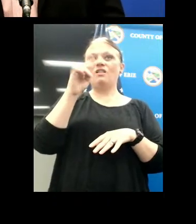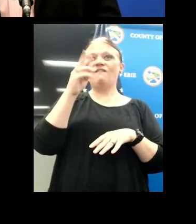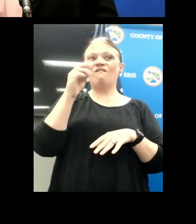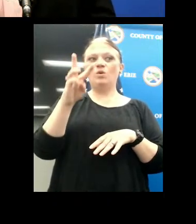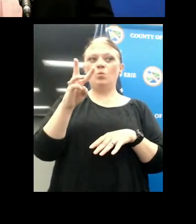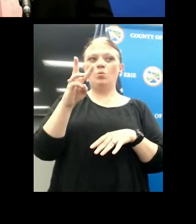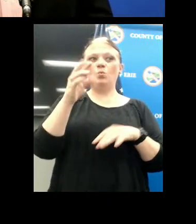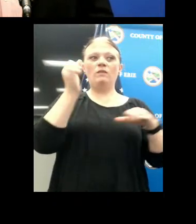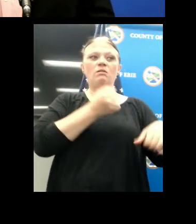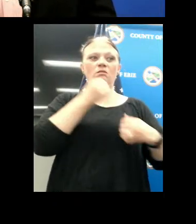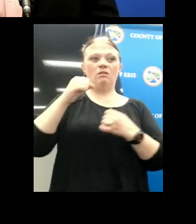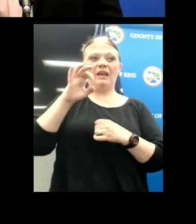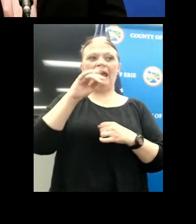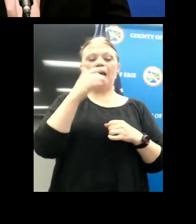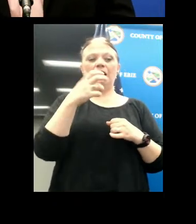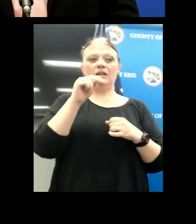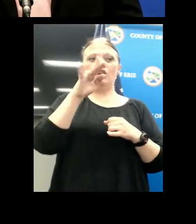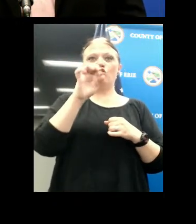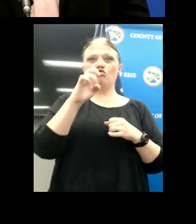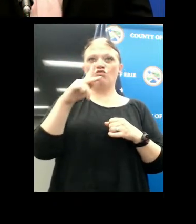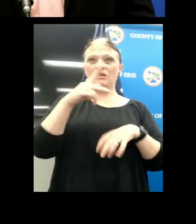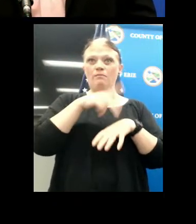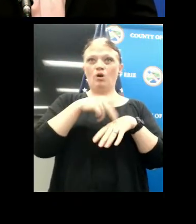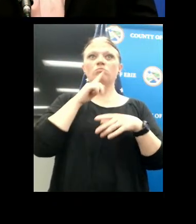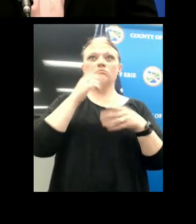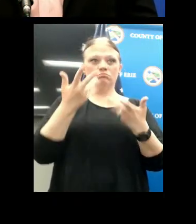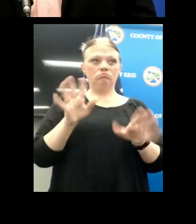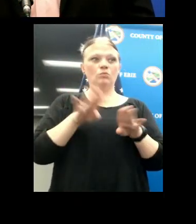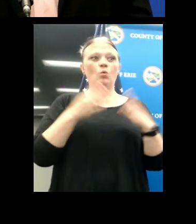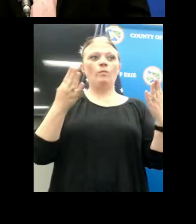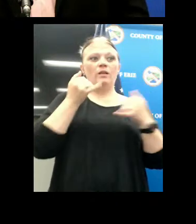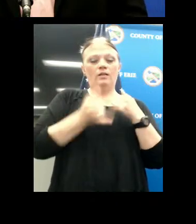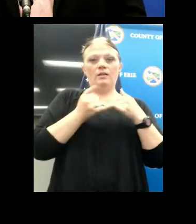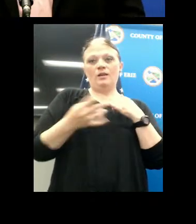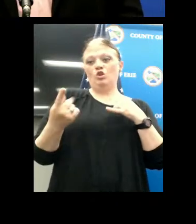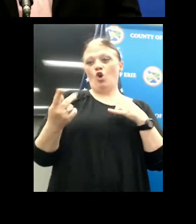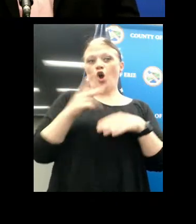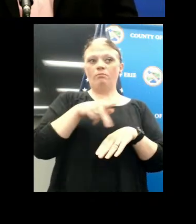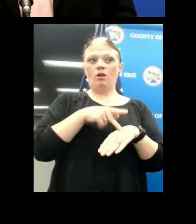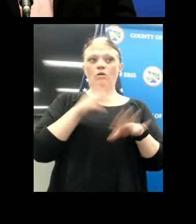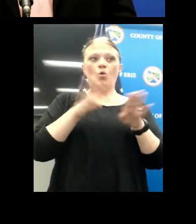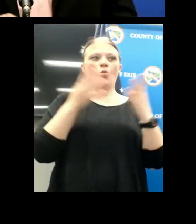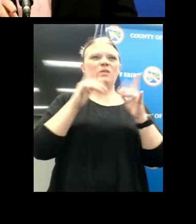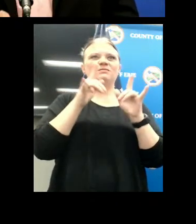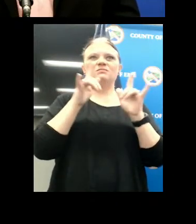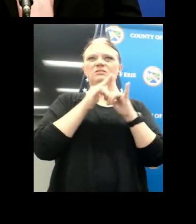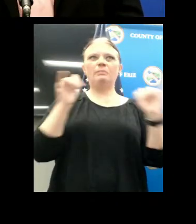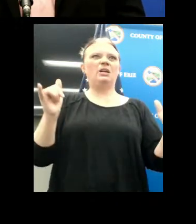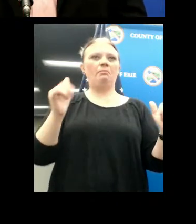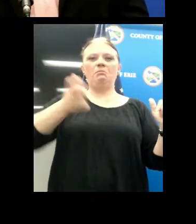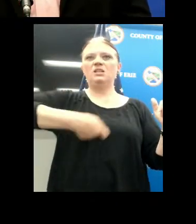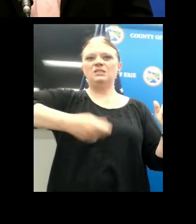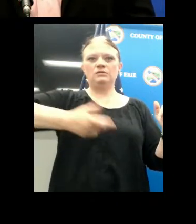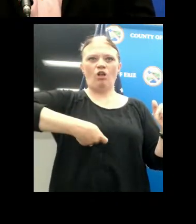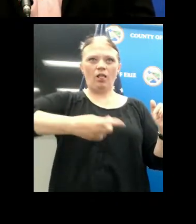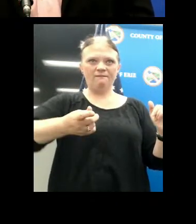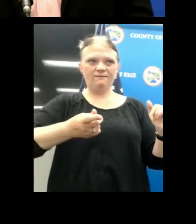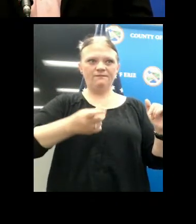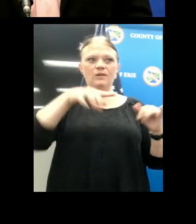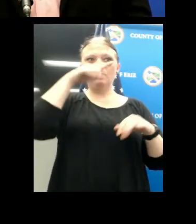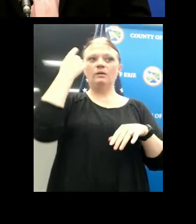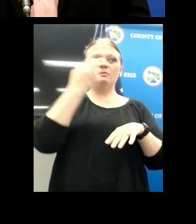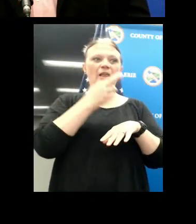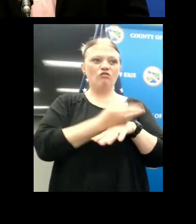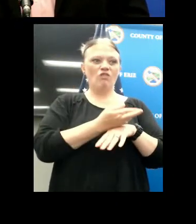kayak launches at Ellicott Creek Parks are also open. Lastly, our dog parks, they open the same time as our disc golf courses. Black